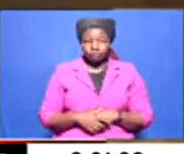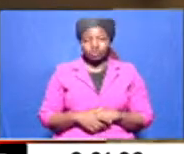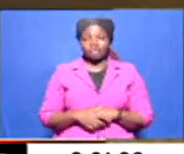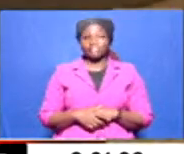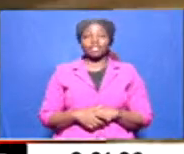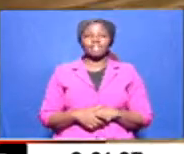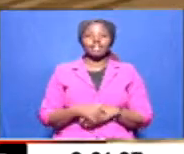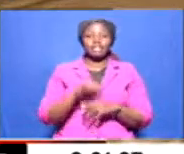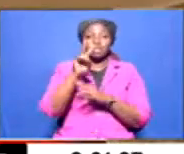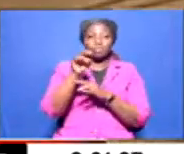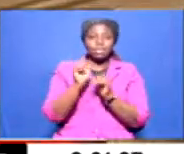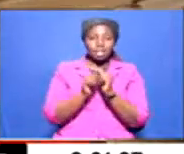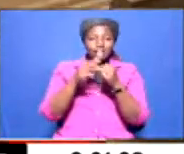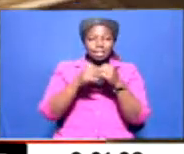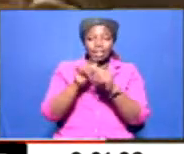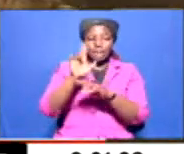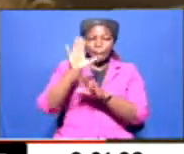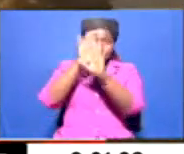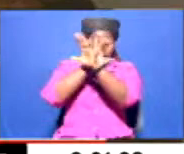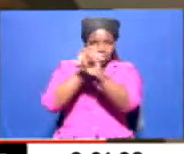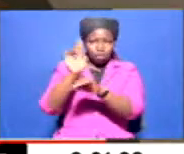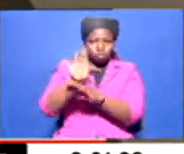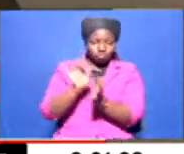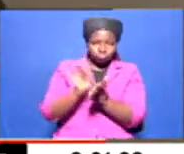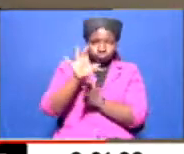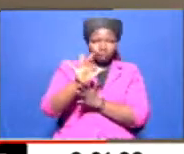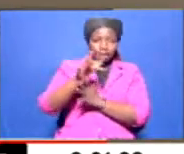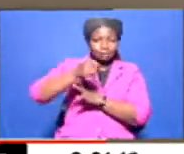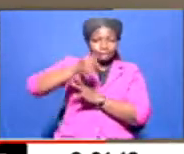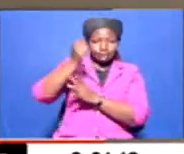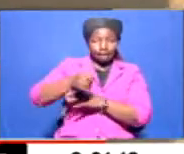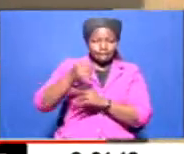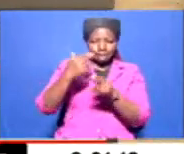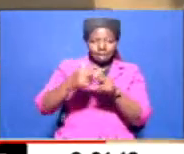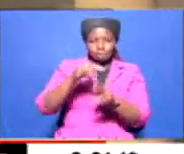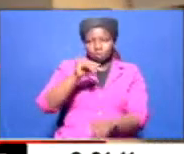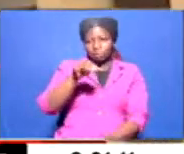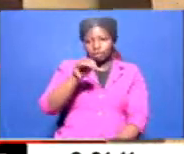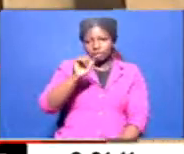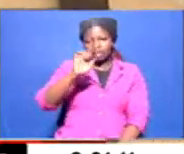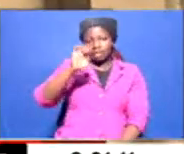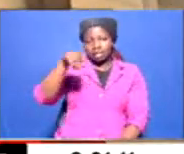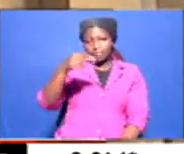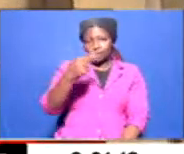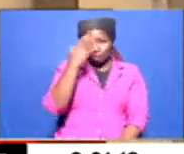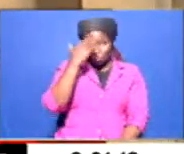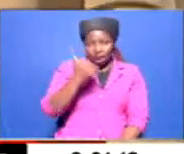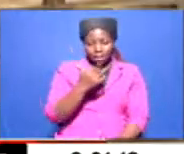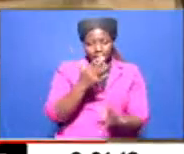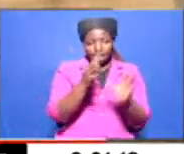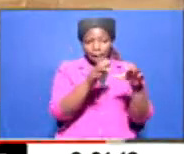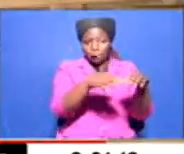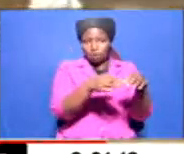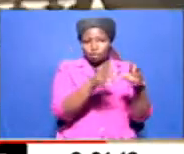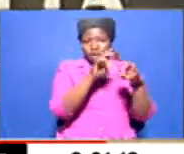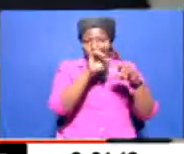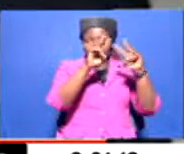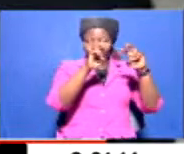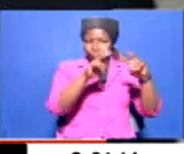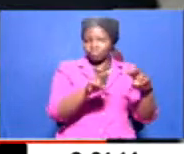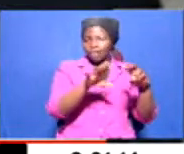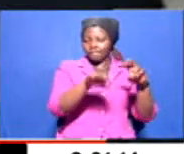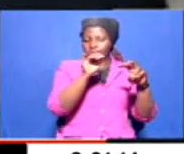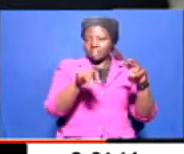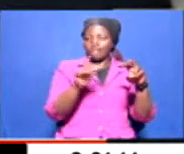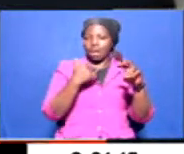fired High Court Judge Joseph Mutava after a tribunal found him guilty of gross misconduct. He appealed, and the